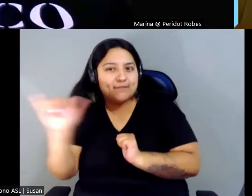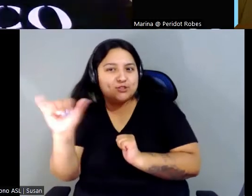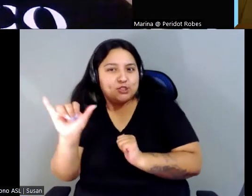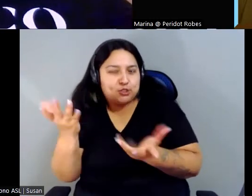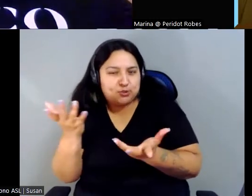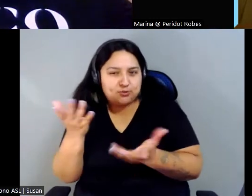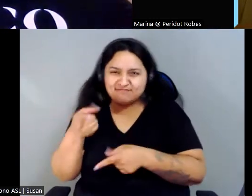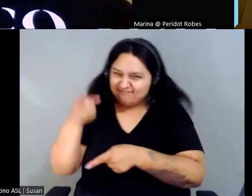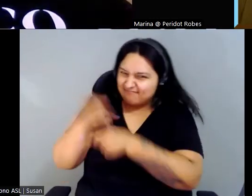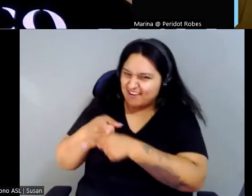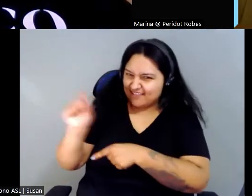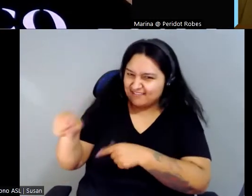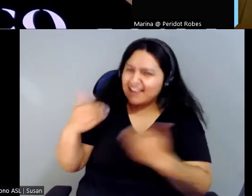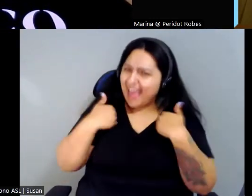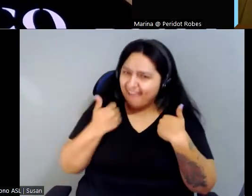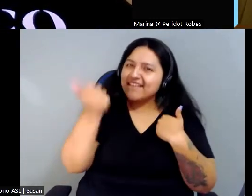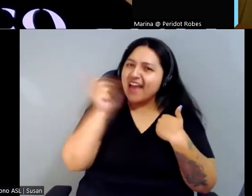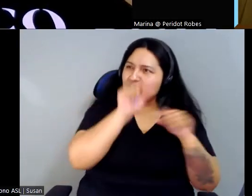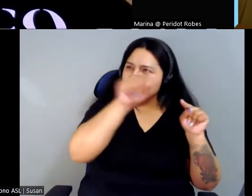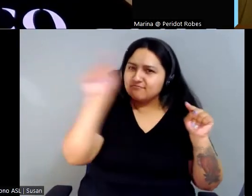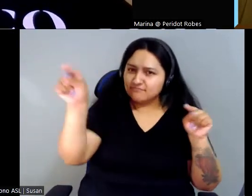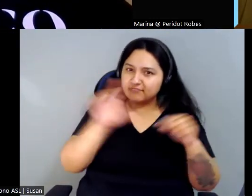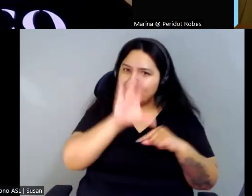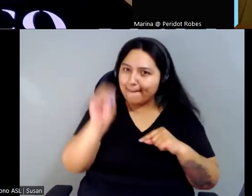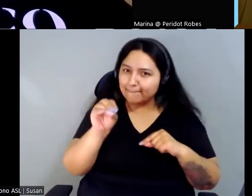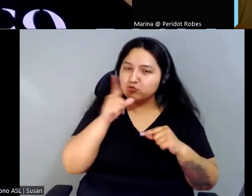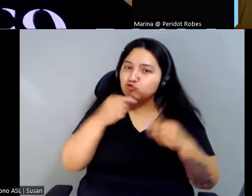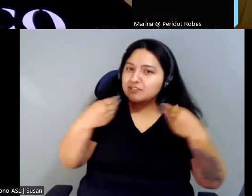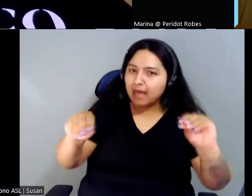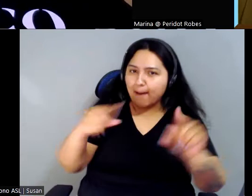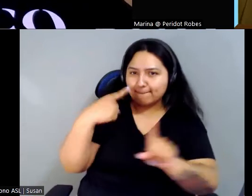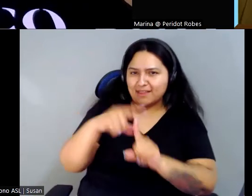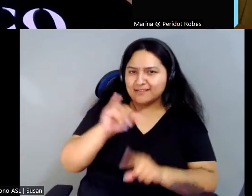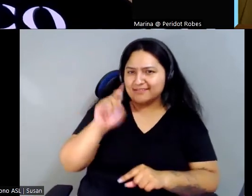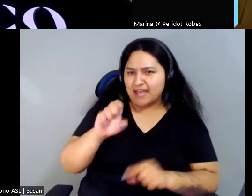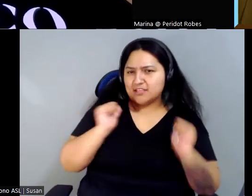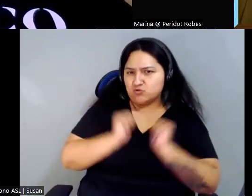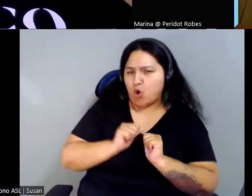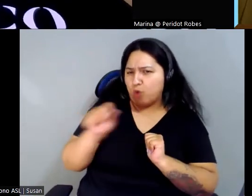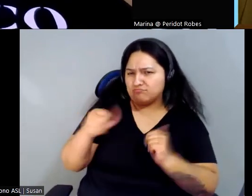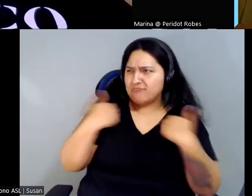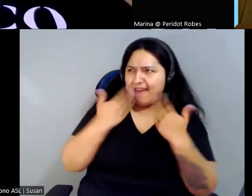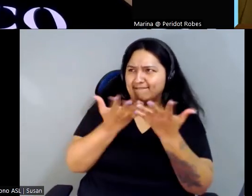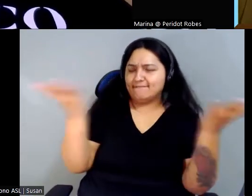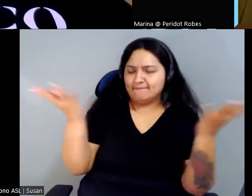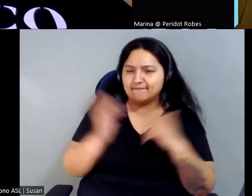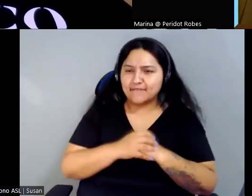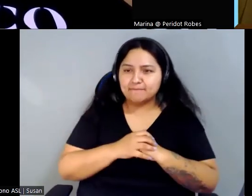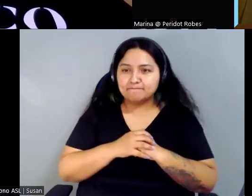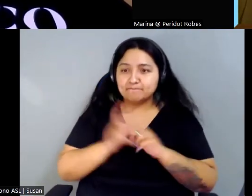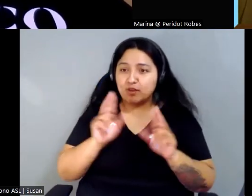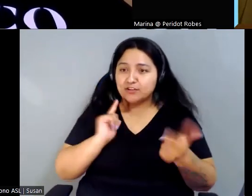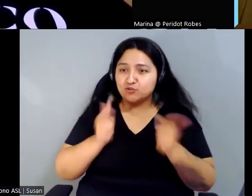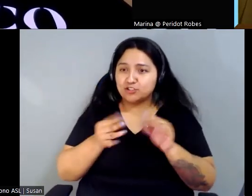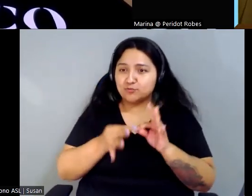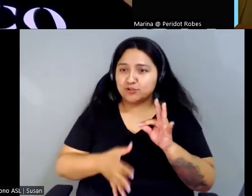There are other plus size robes in the world. They do exist. Yes, exactly. And I'm so excited that